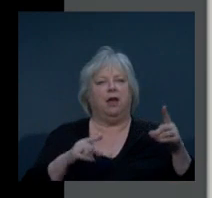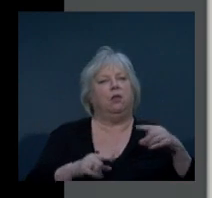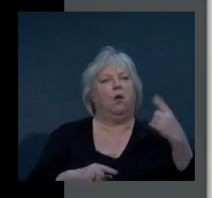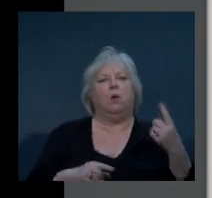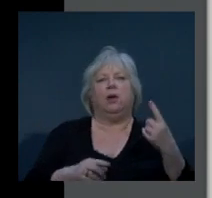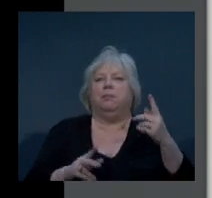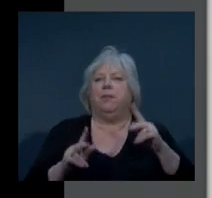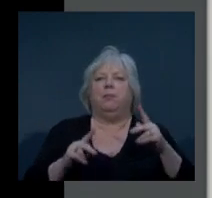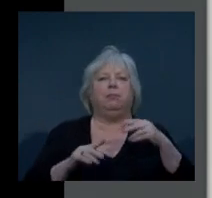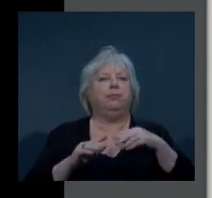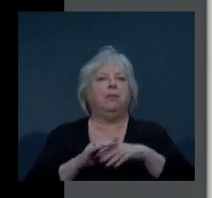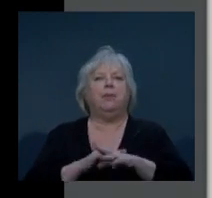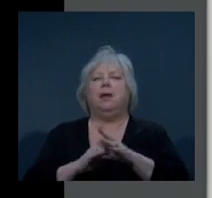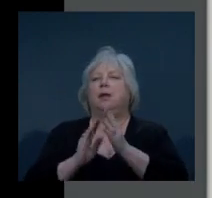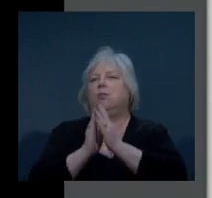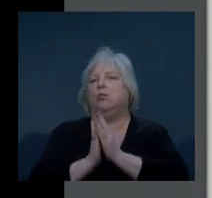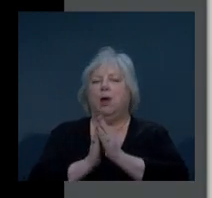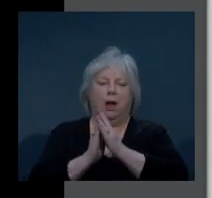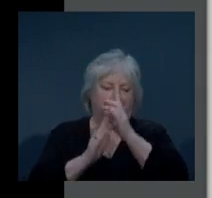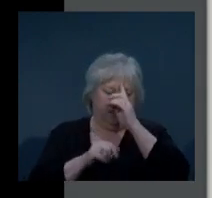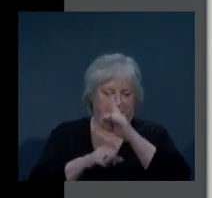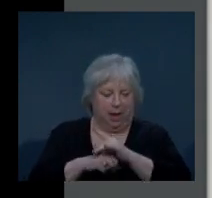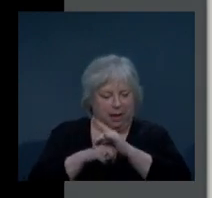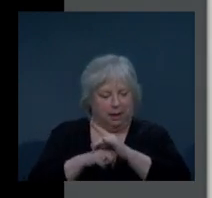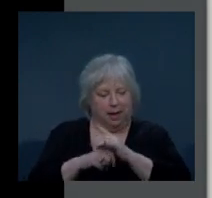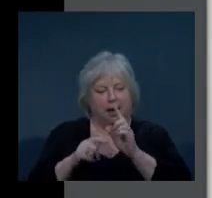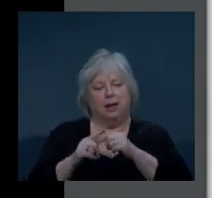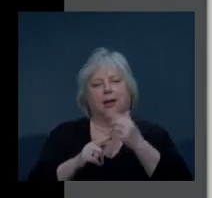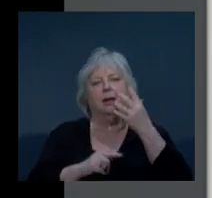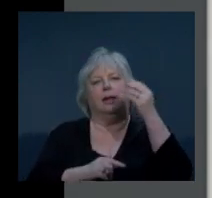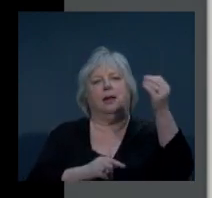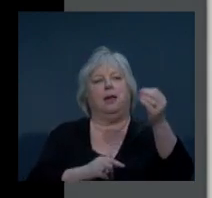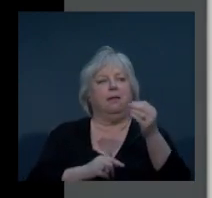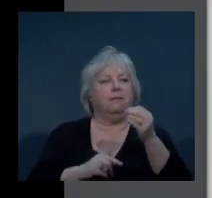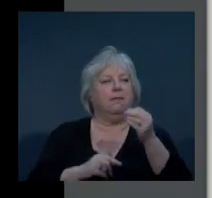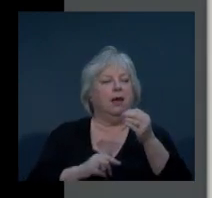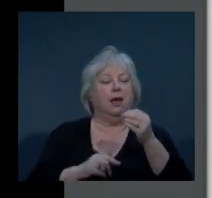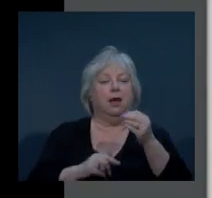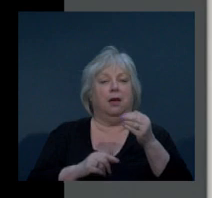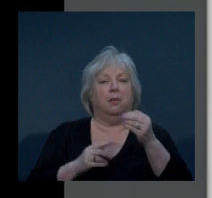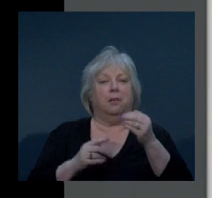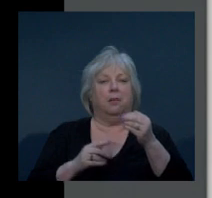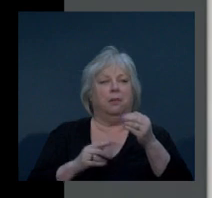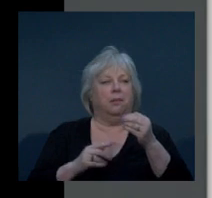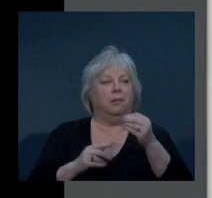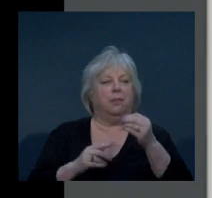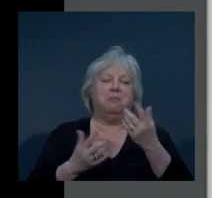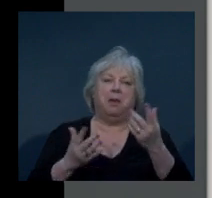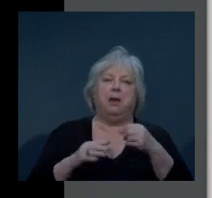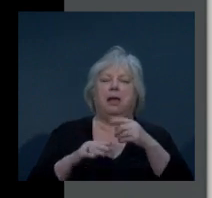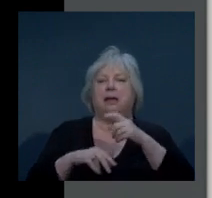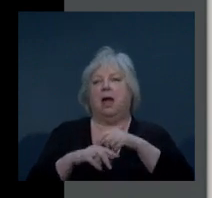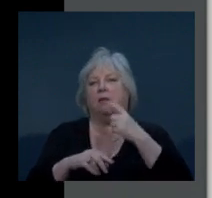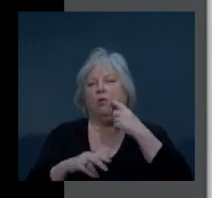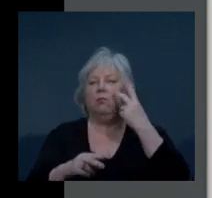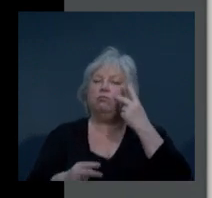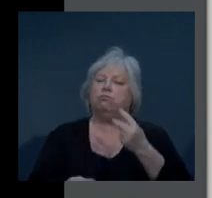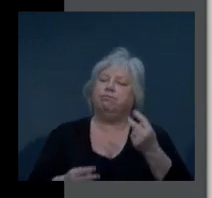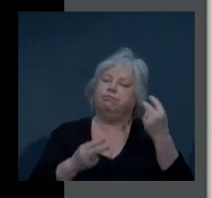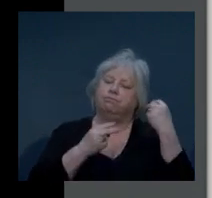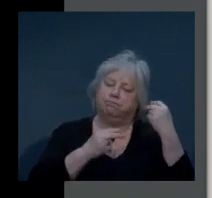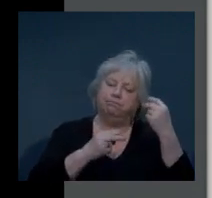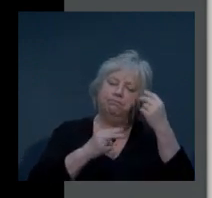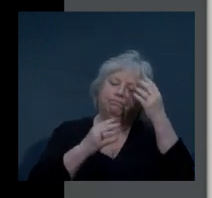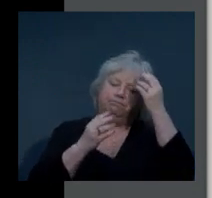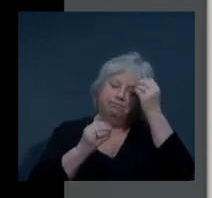in, pray, meditate, and leave. And, we're into it as a coming time for reflection.